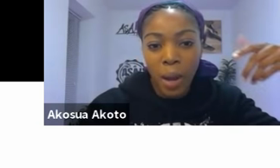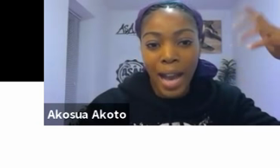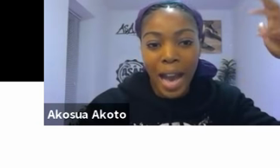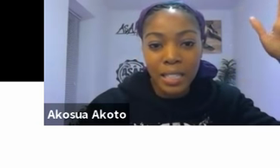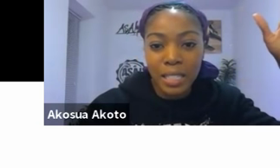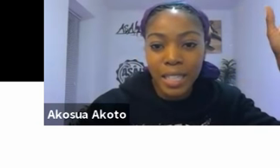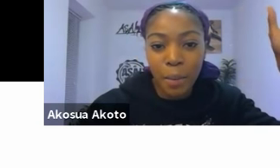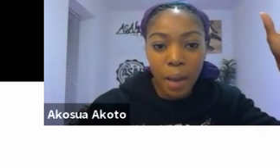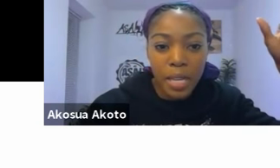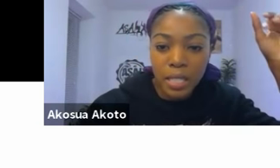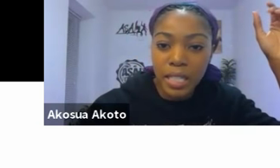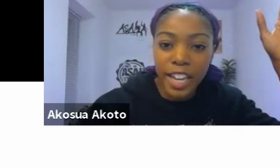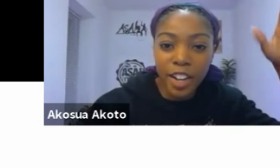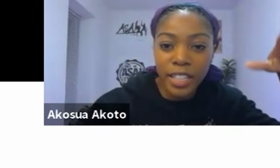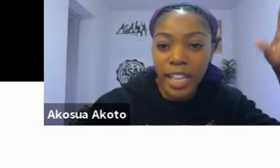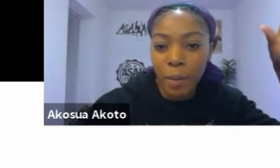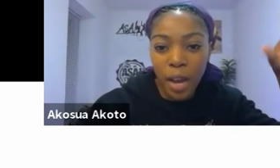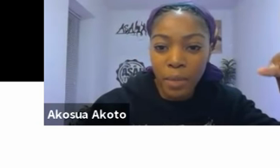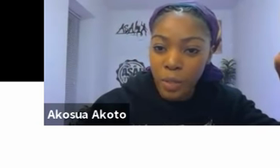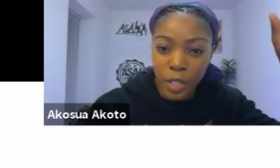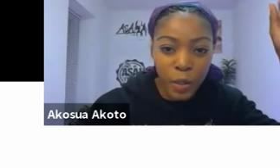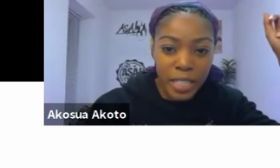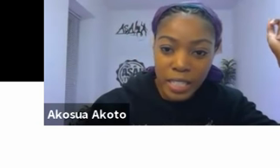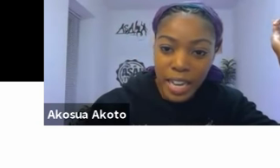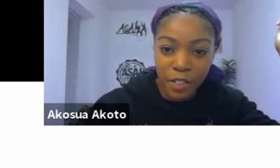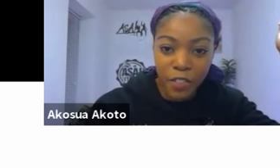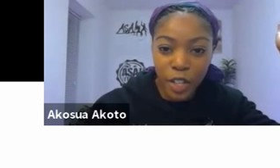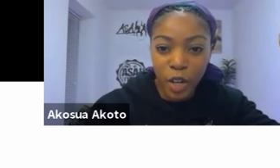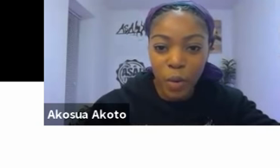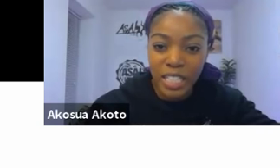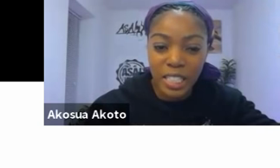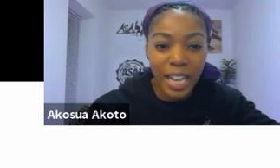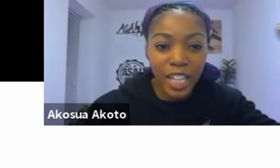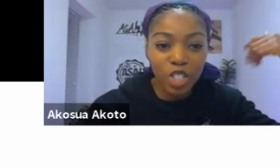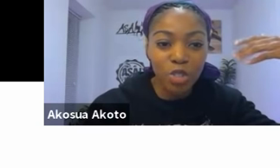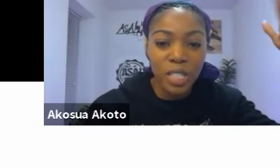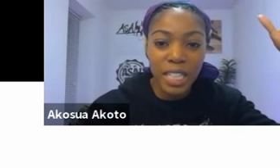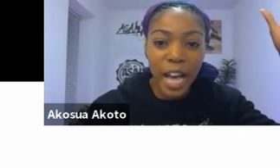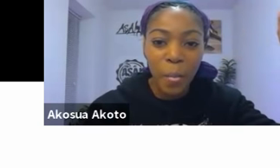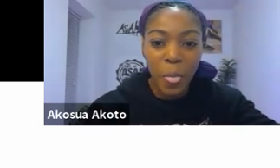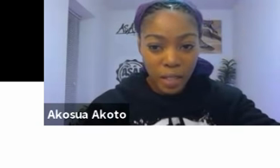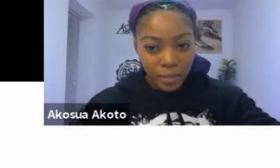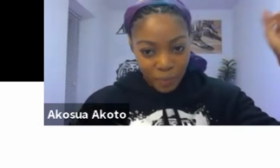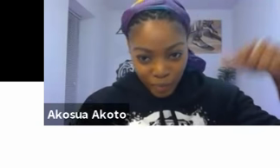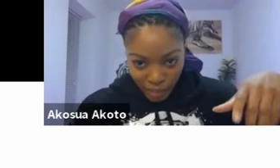country. I know I got aunties and mommies in here. They probably was doing this kind of feel where it's just like a